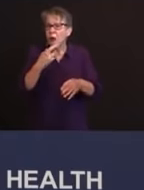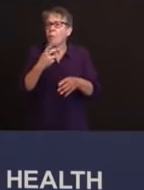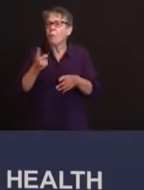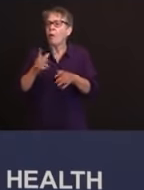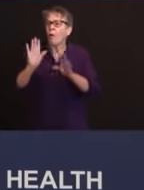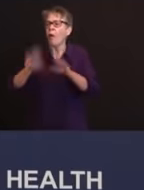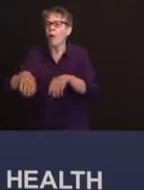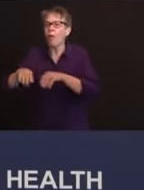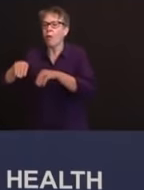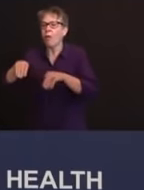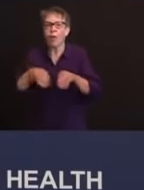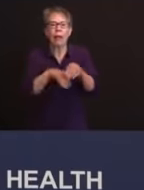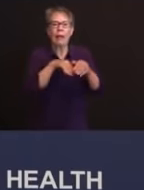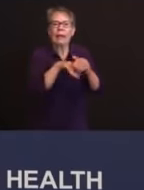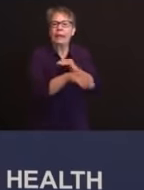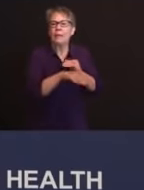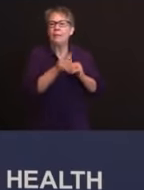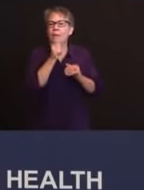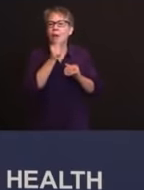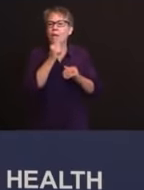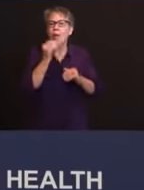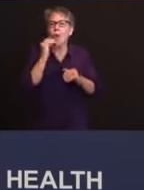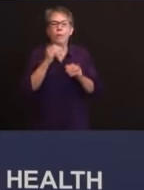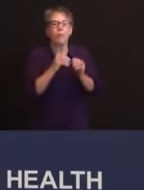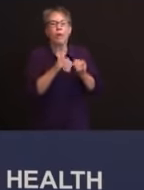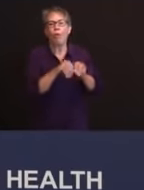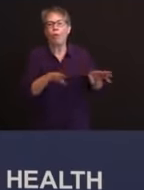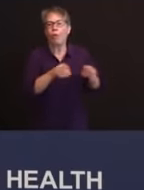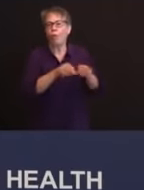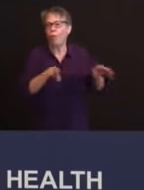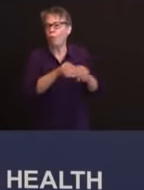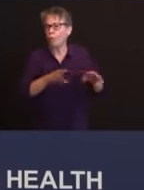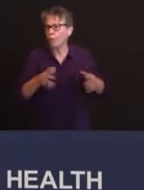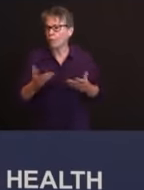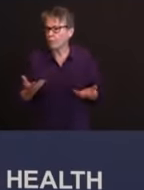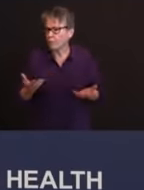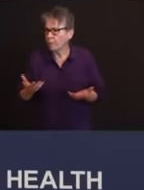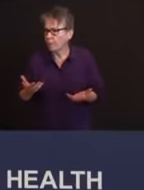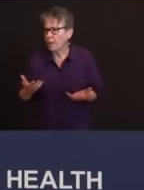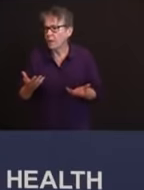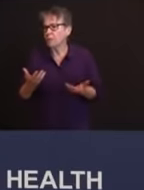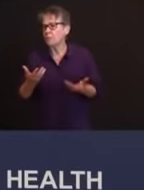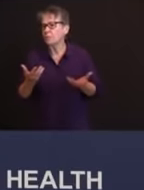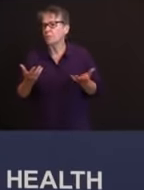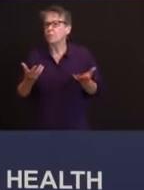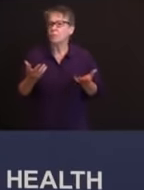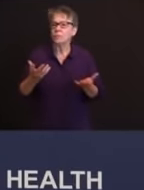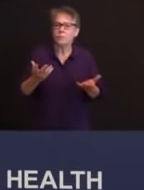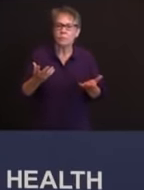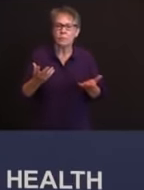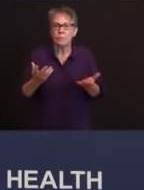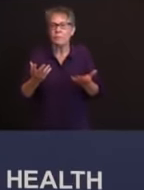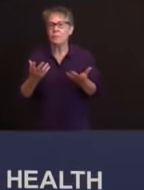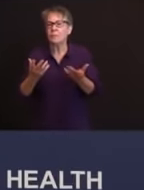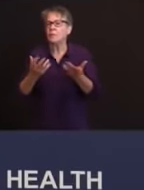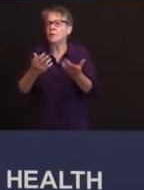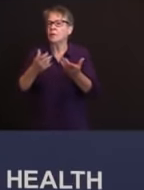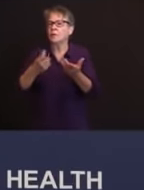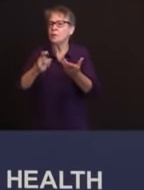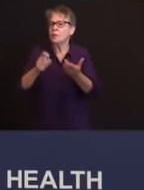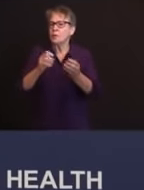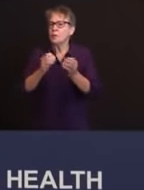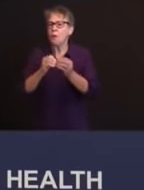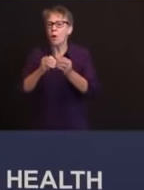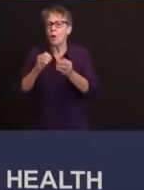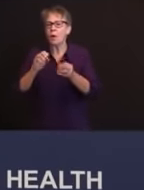about stricter enforcement rather than just imposing these curfews? Could you,